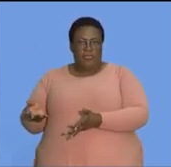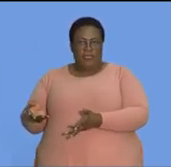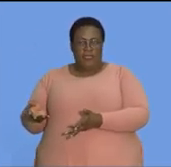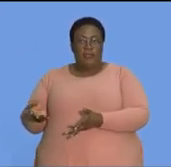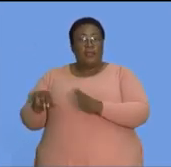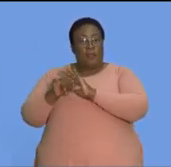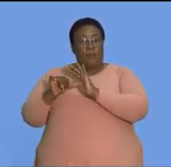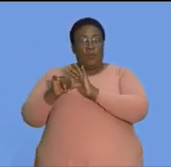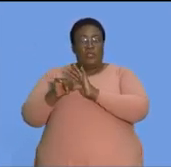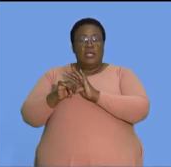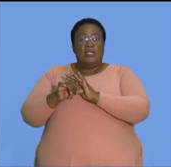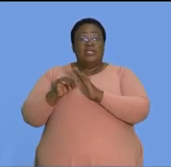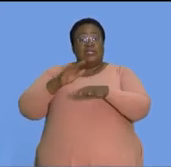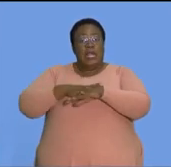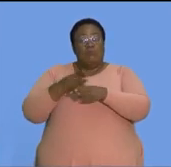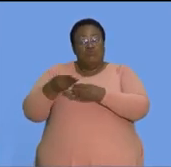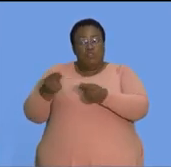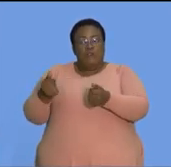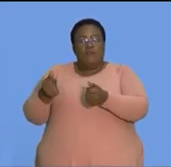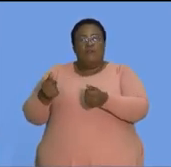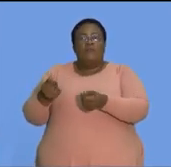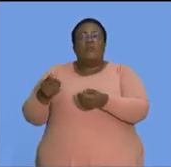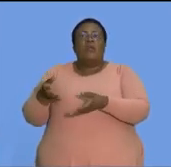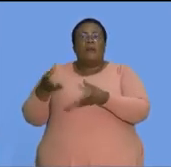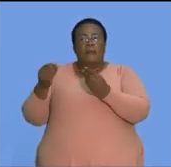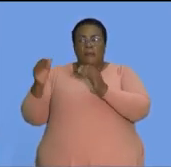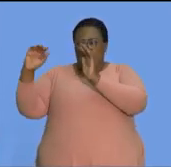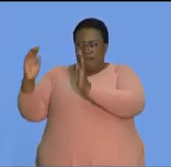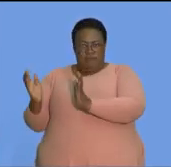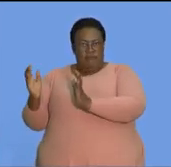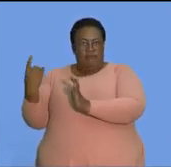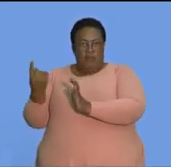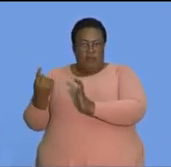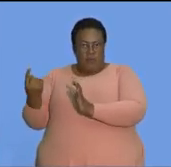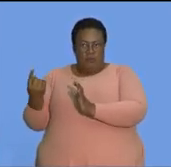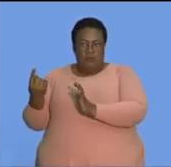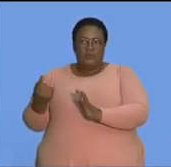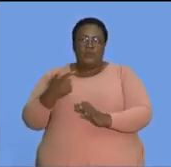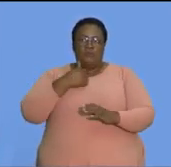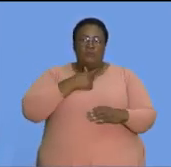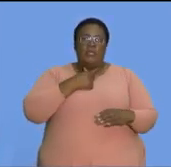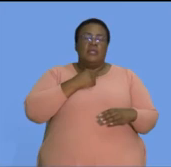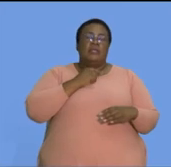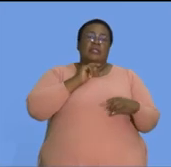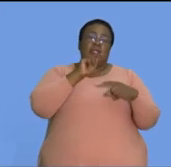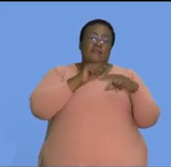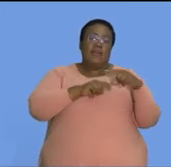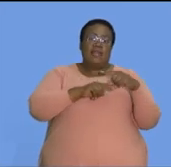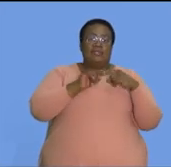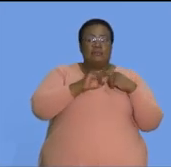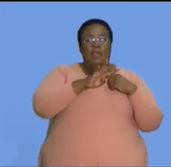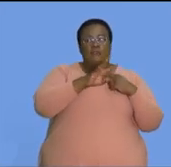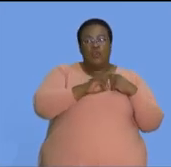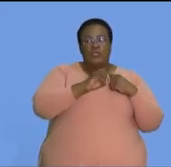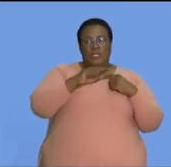big idea. The big idea when you are solving is you must get the variable to be on its own. So I'm going to divide this by